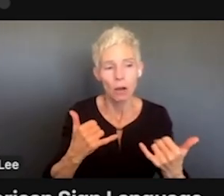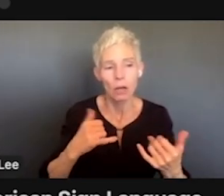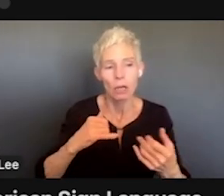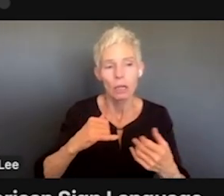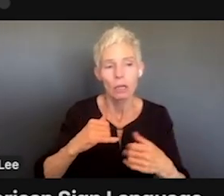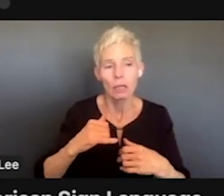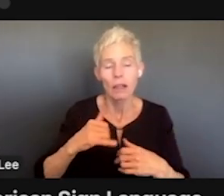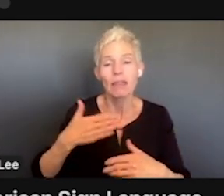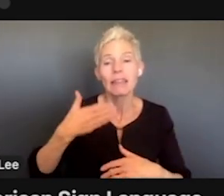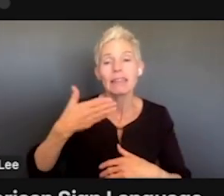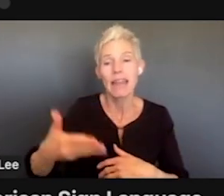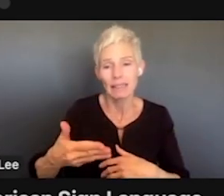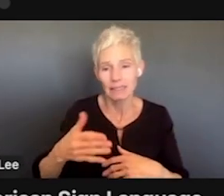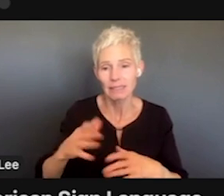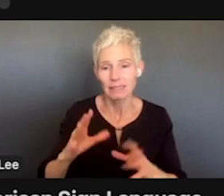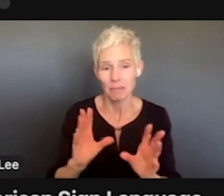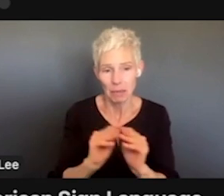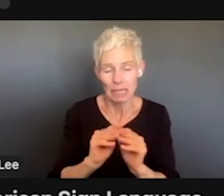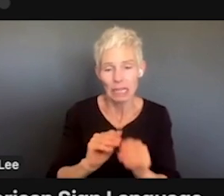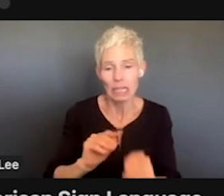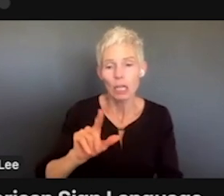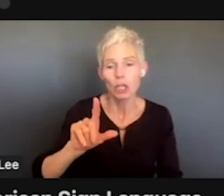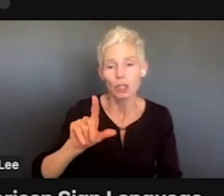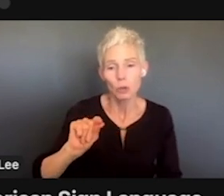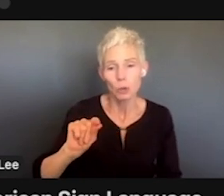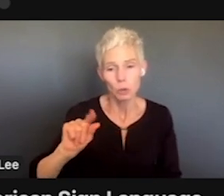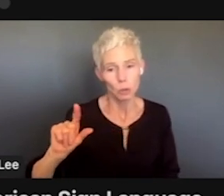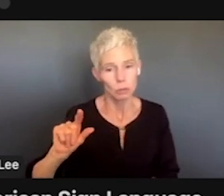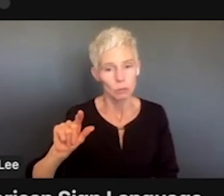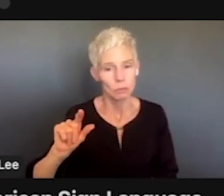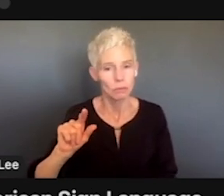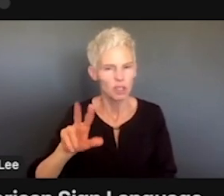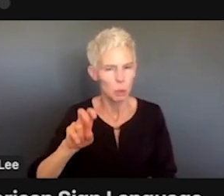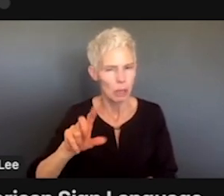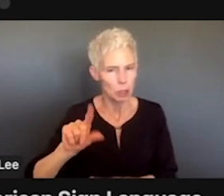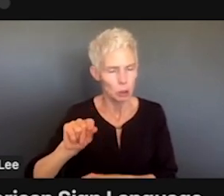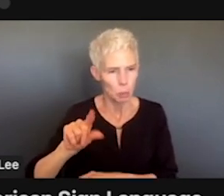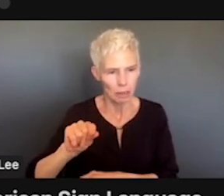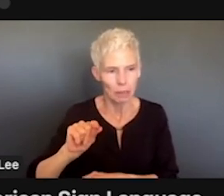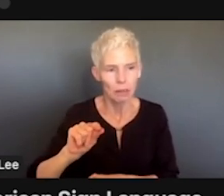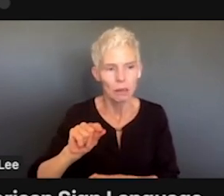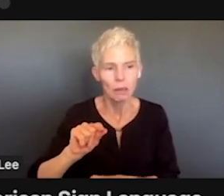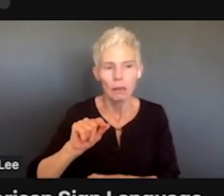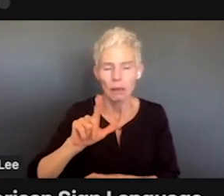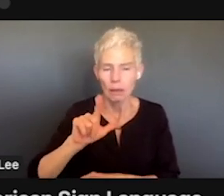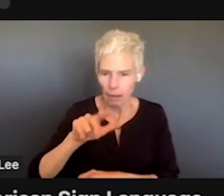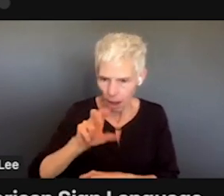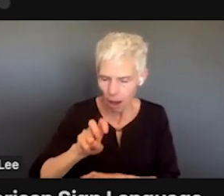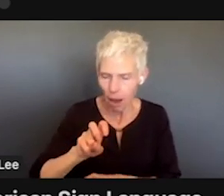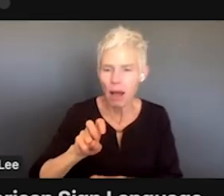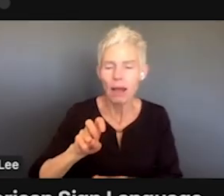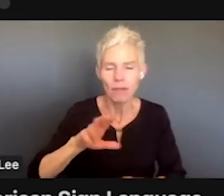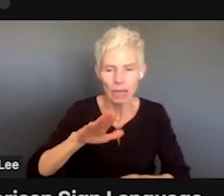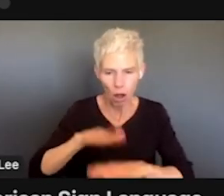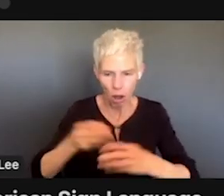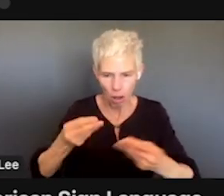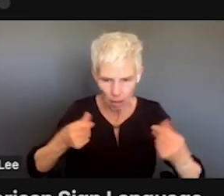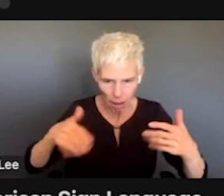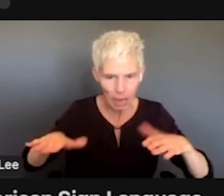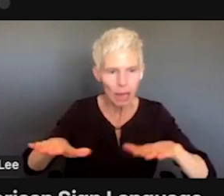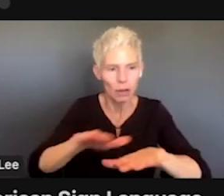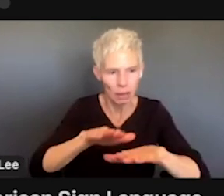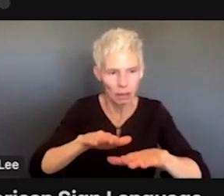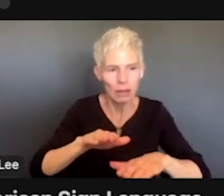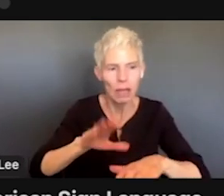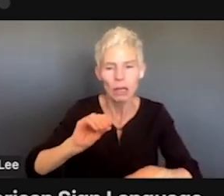220 for coming next week, live and on location, Franklin County Crisis Care Center, Columbus,